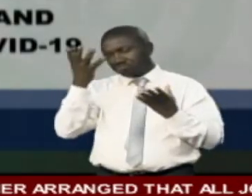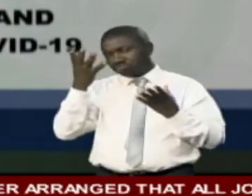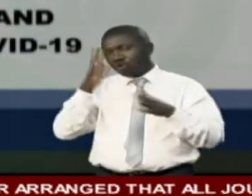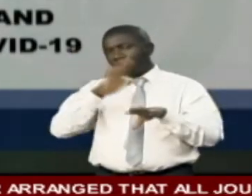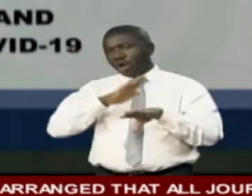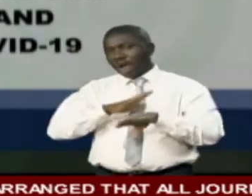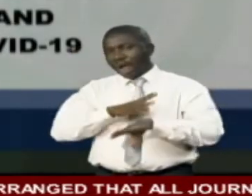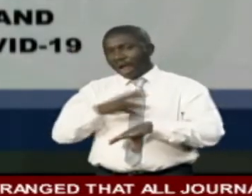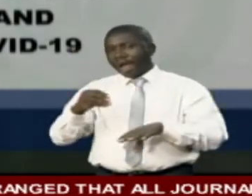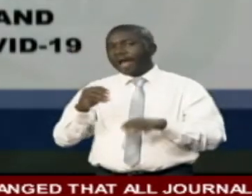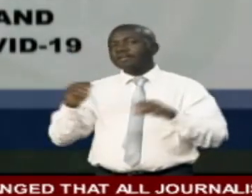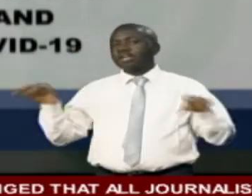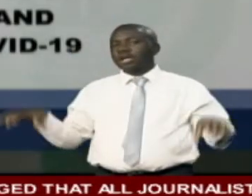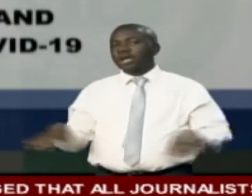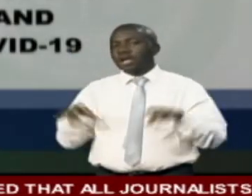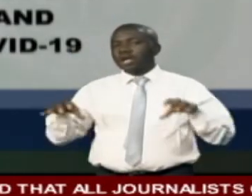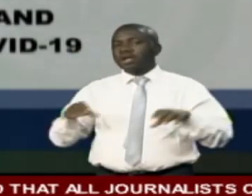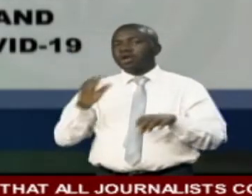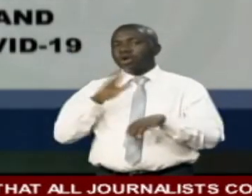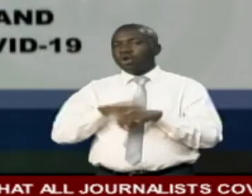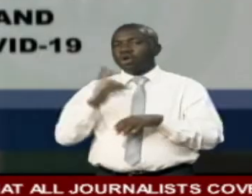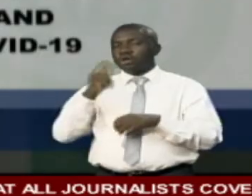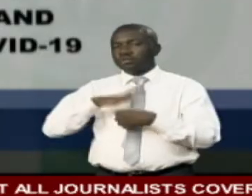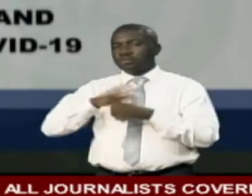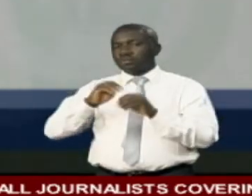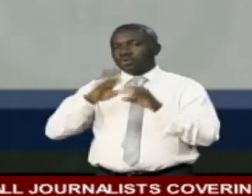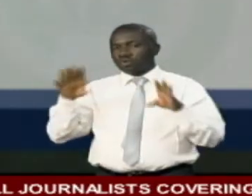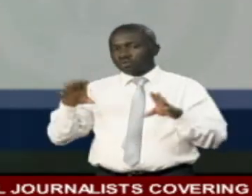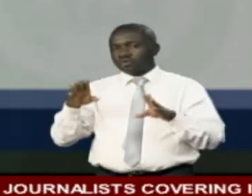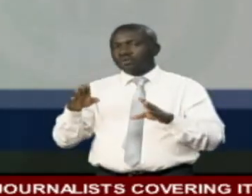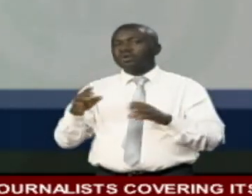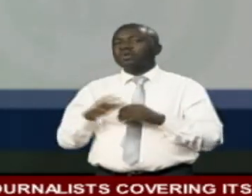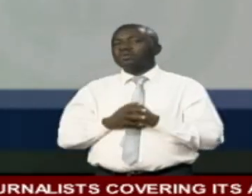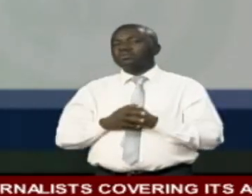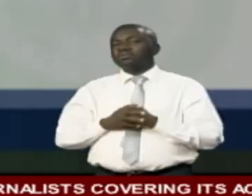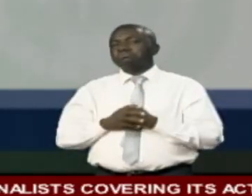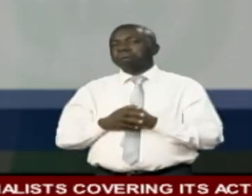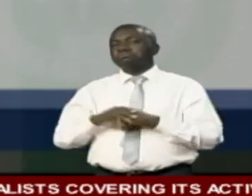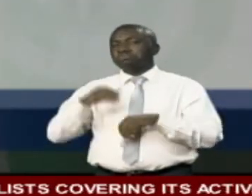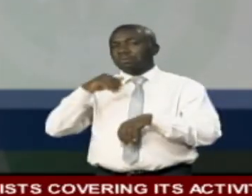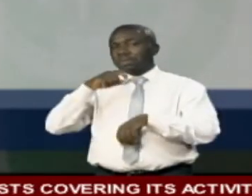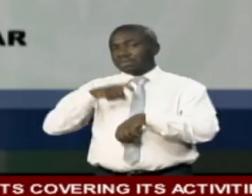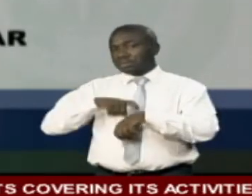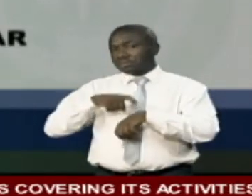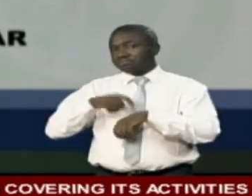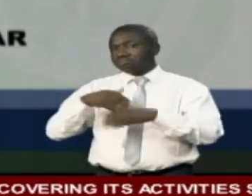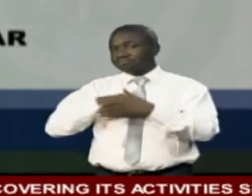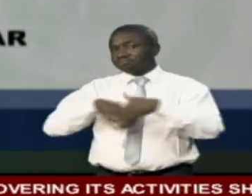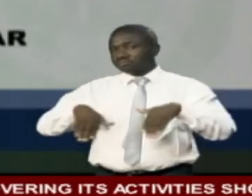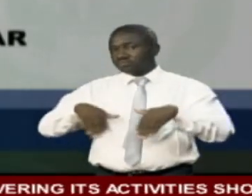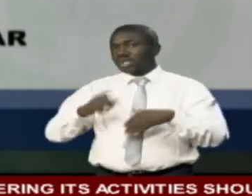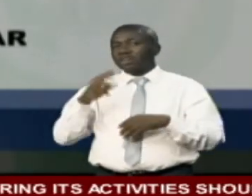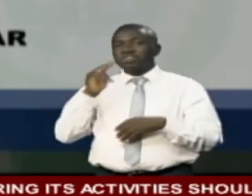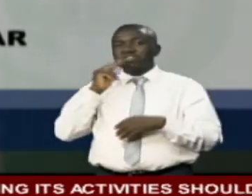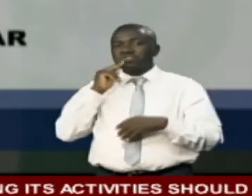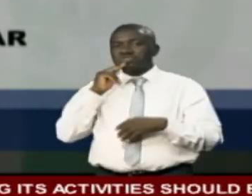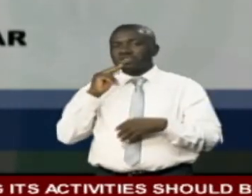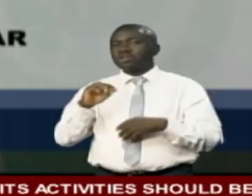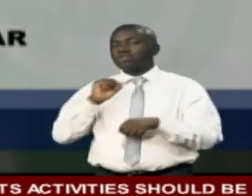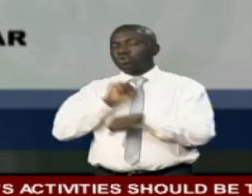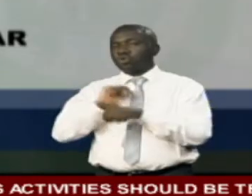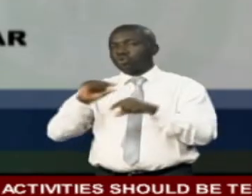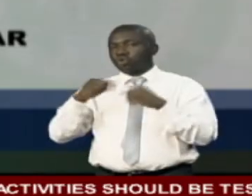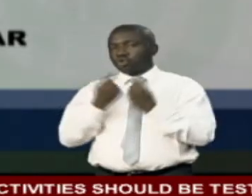state government to meet upcoming 2019 deadlines. National Coordinator of Presidential Task Force on COVID-19,